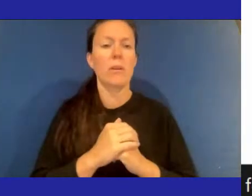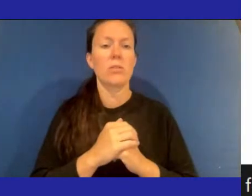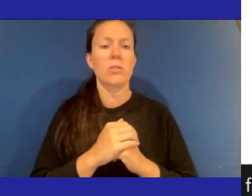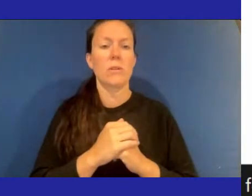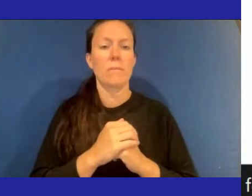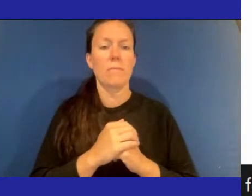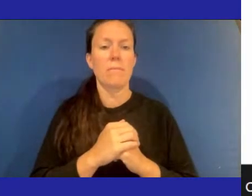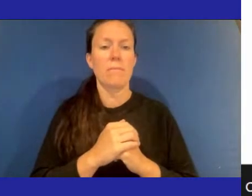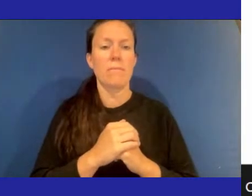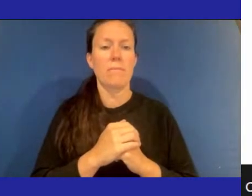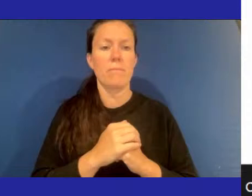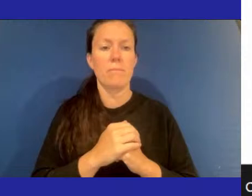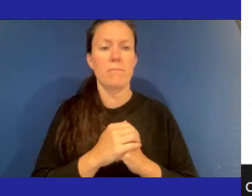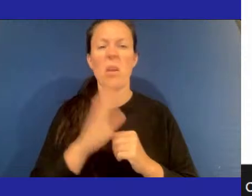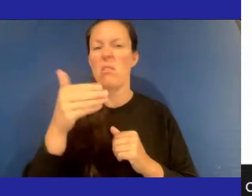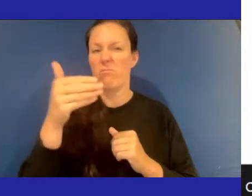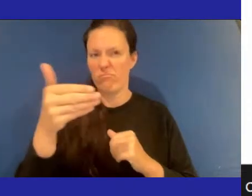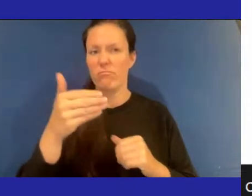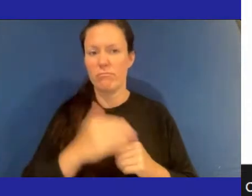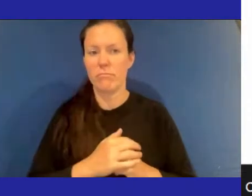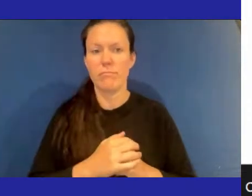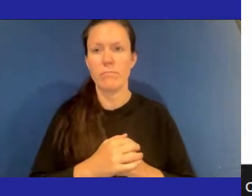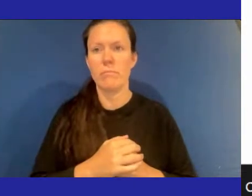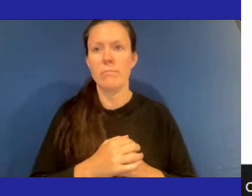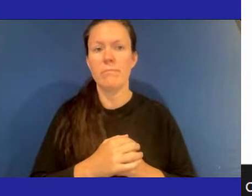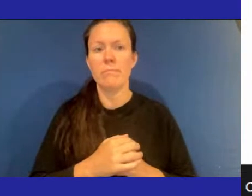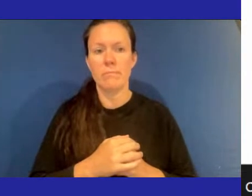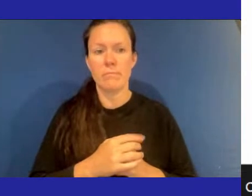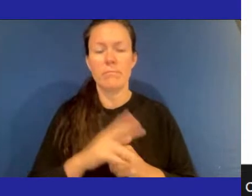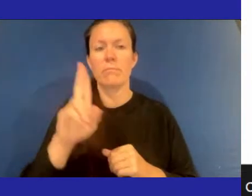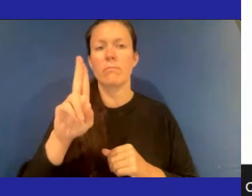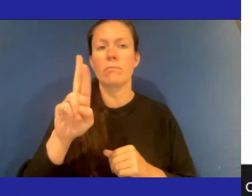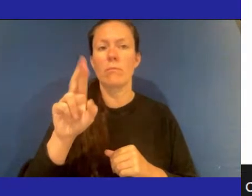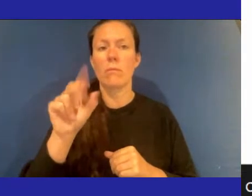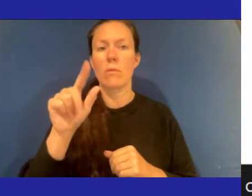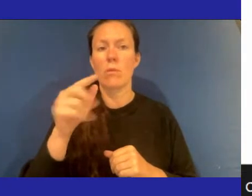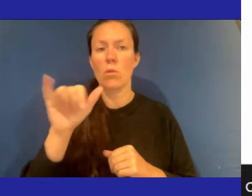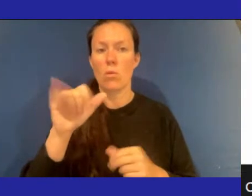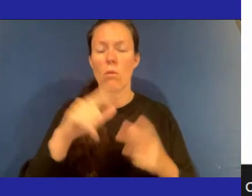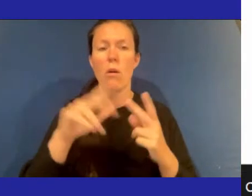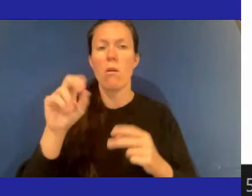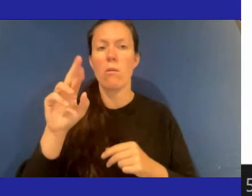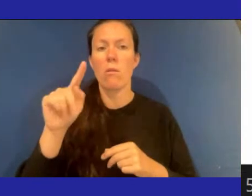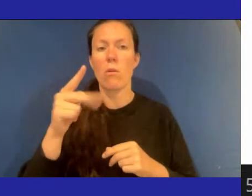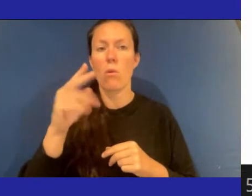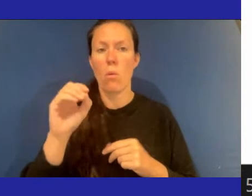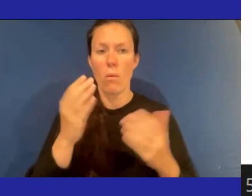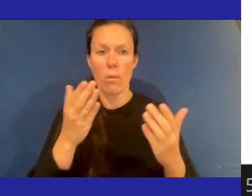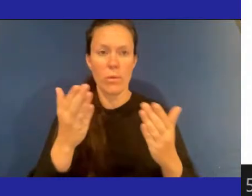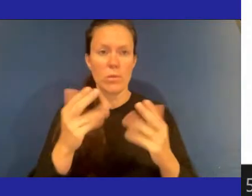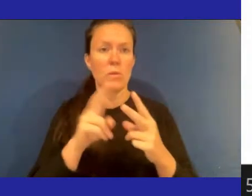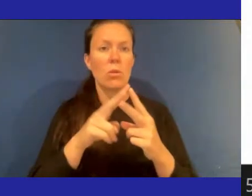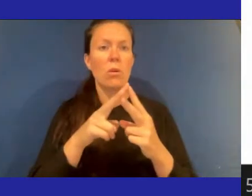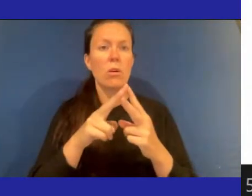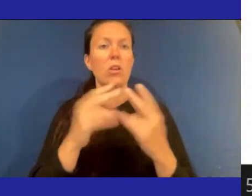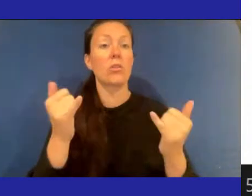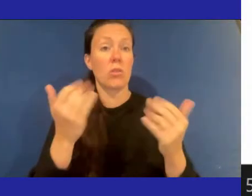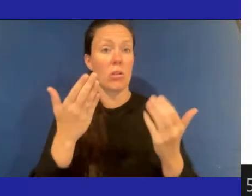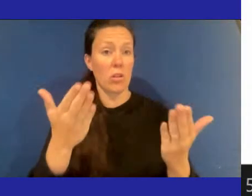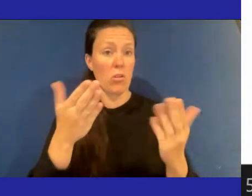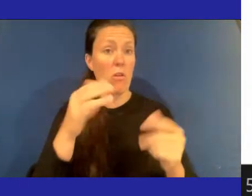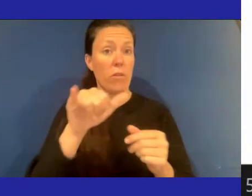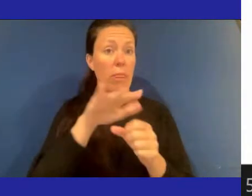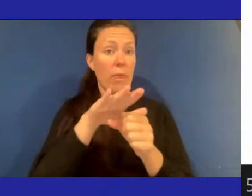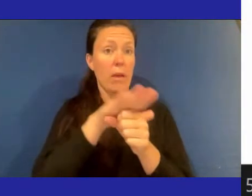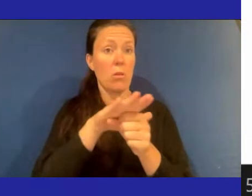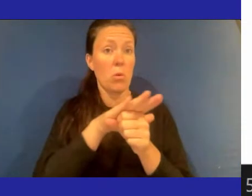We can go to the next slide. Urology and orthopedic services are currently offered at South Brooklyn Health through